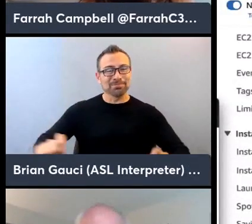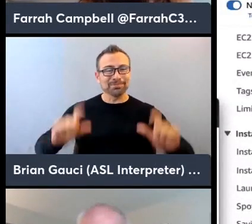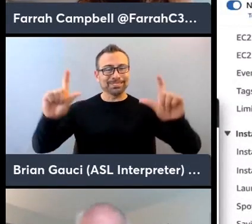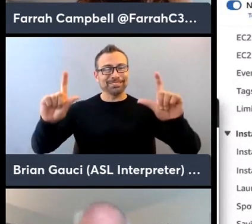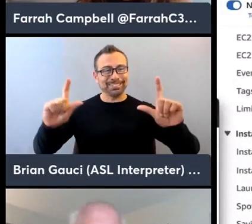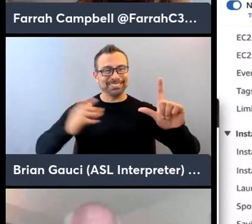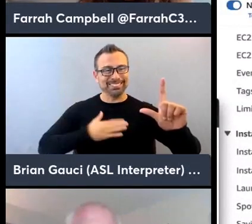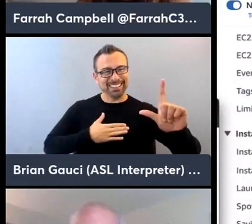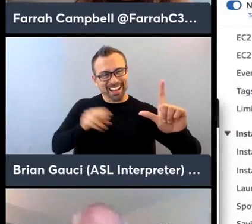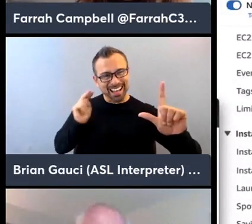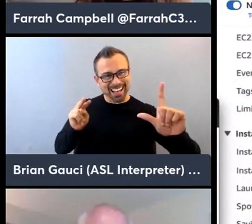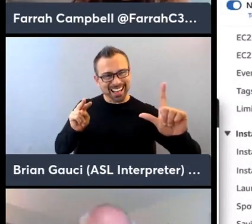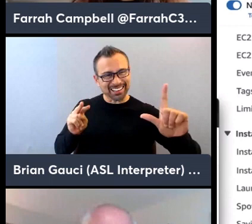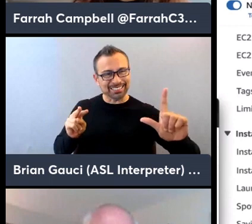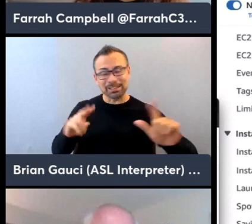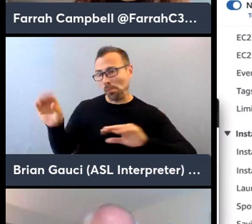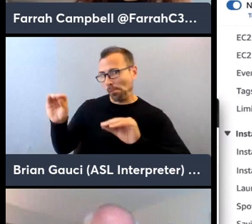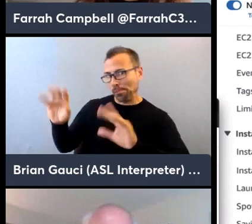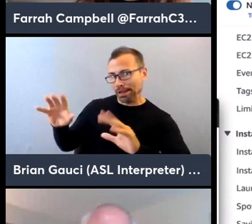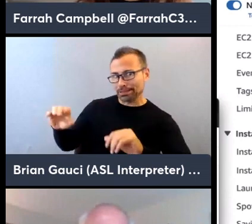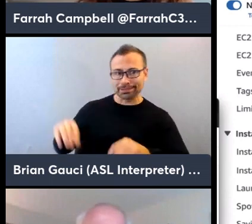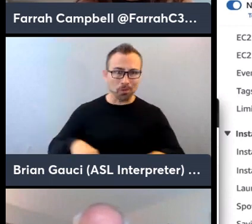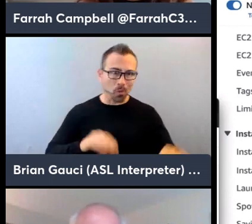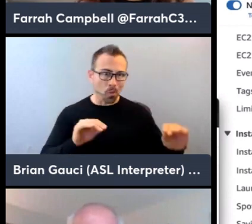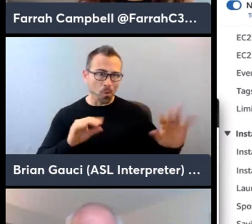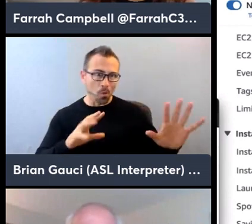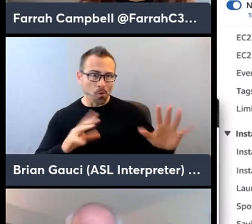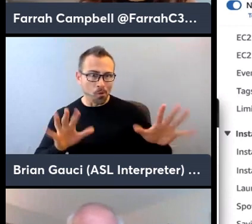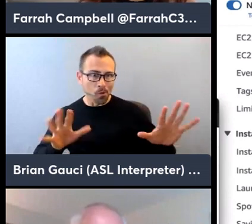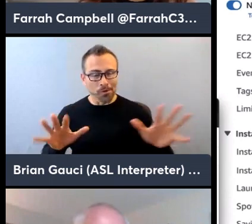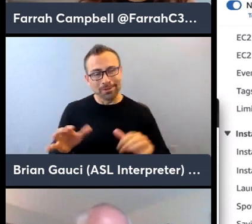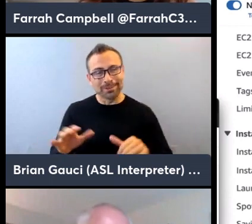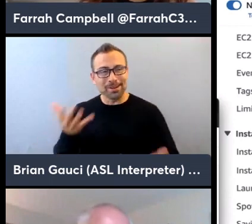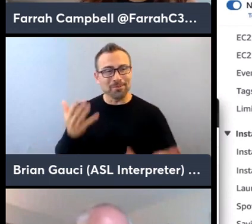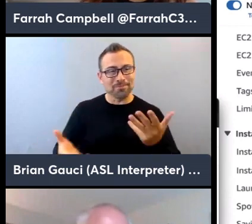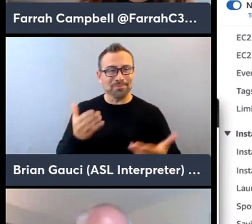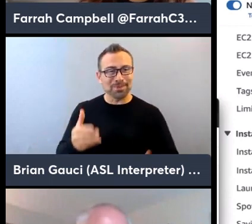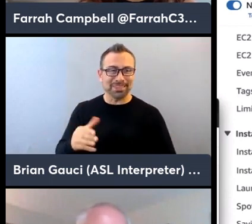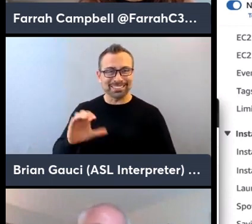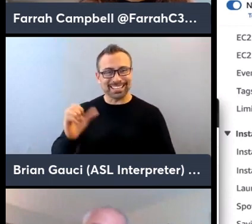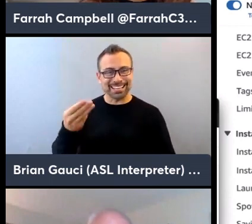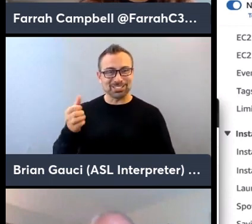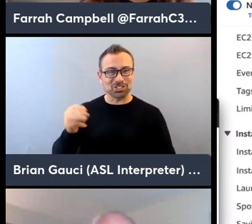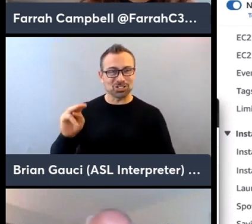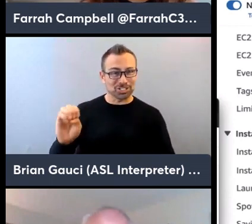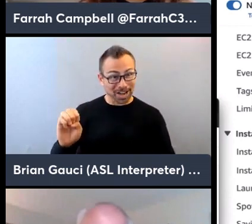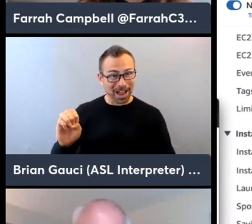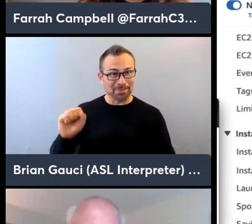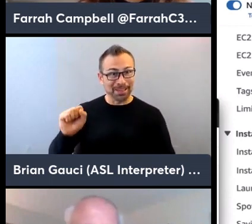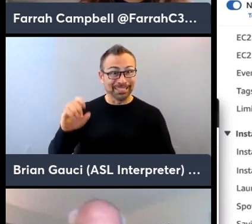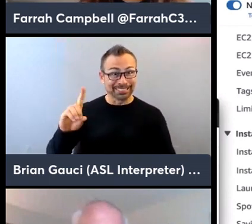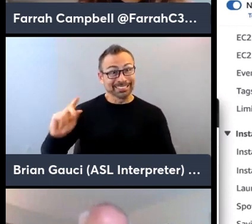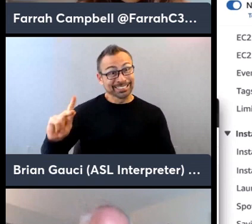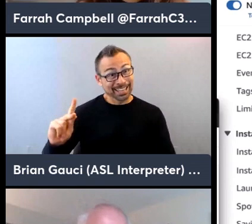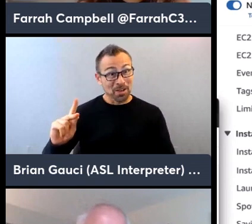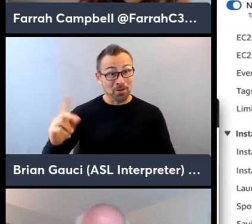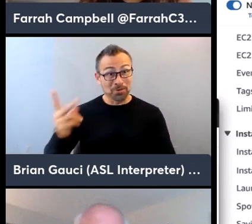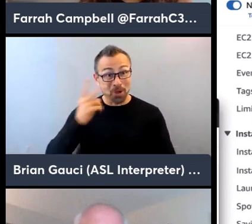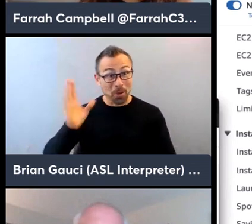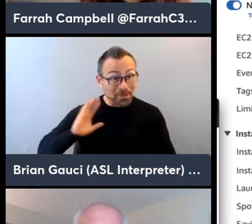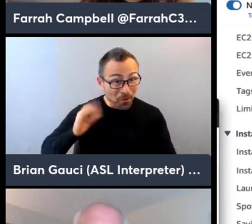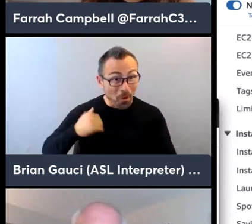Awesome. Magic. Maybe it's that Chime SDK we saw earlier, right? Multiple screens, multiple people. It's